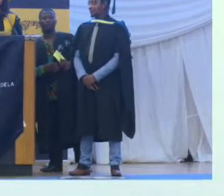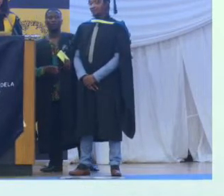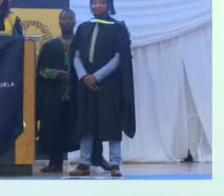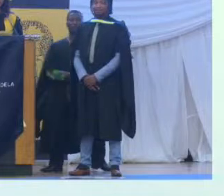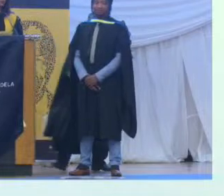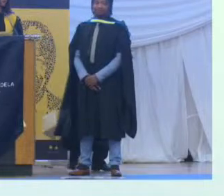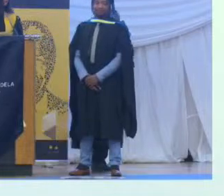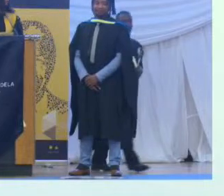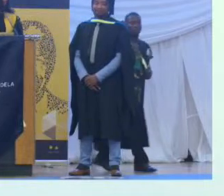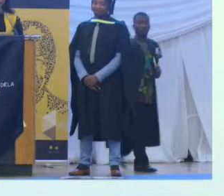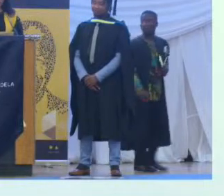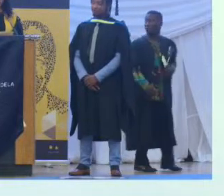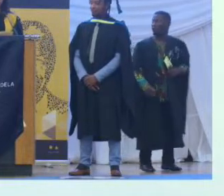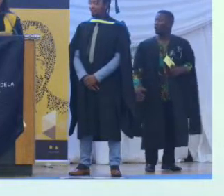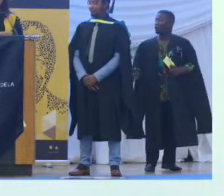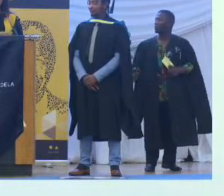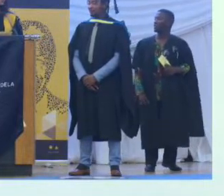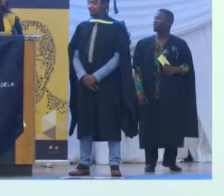Zoisile,